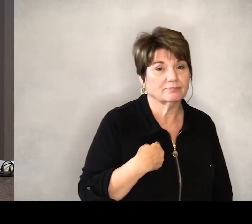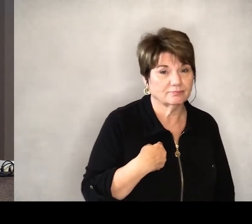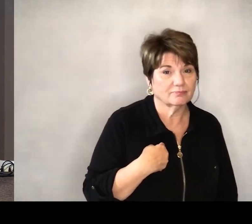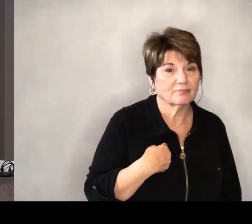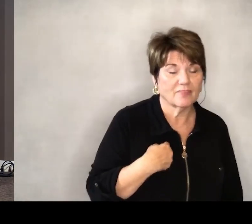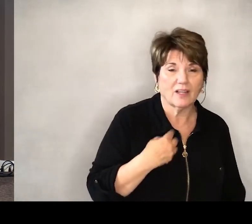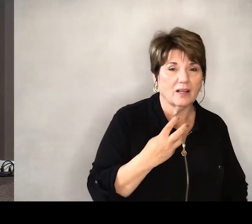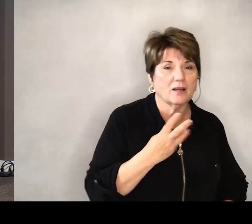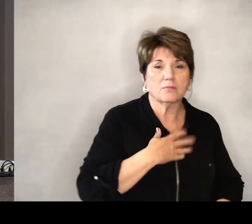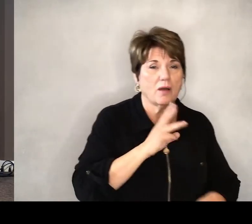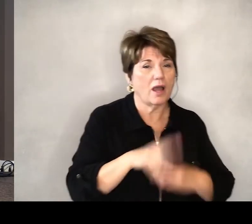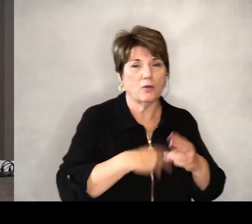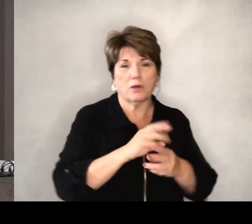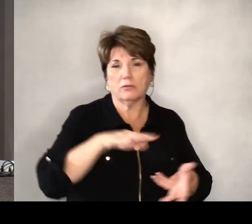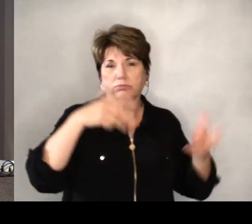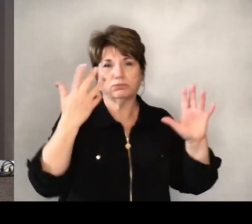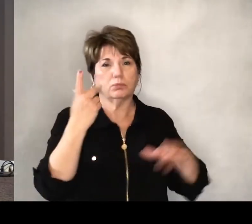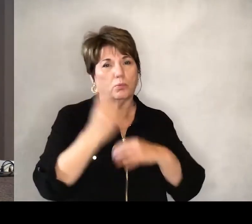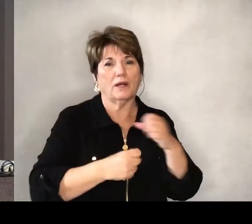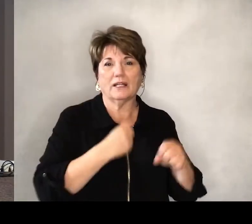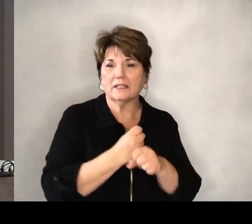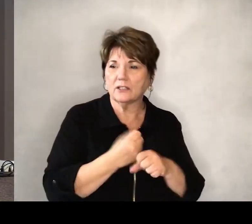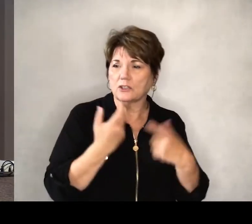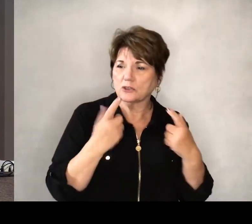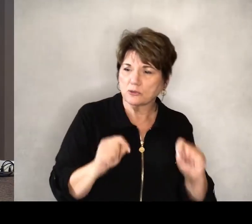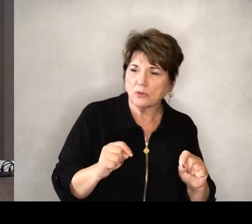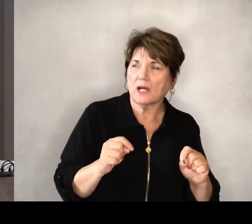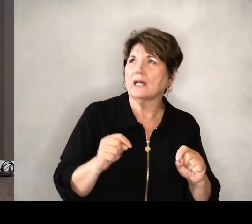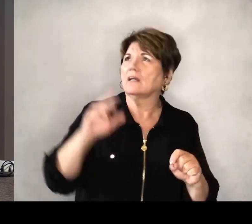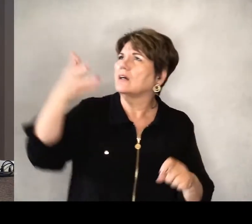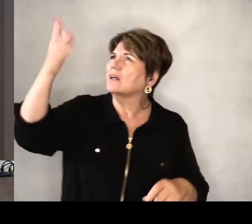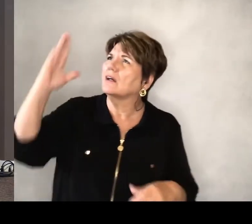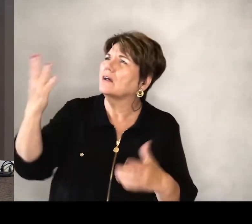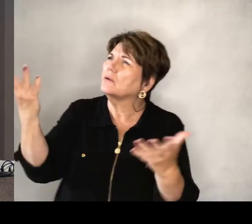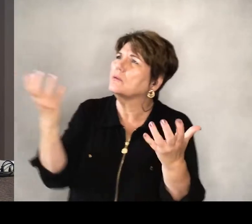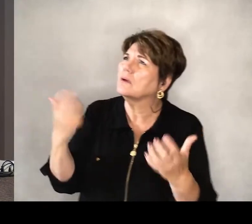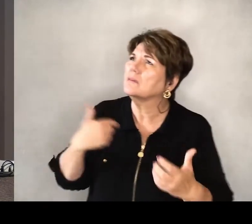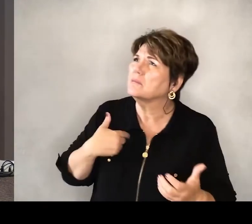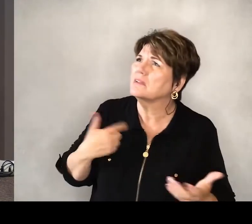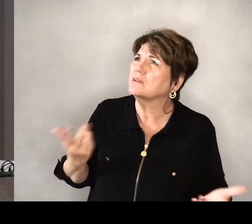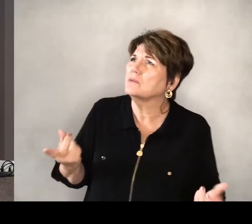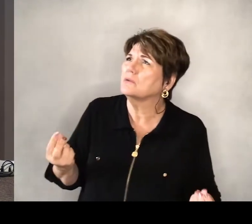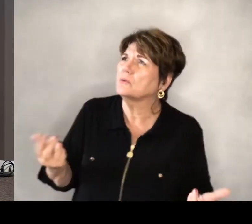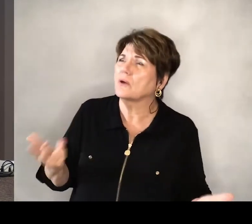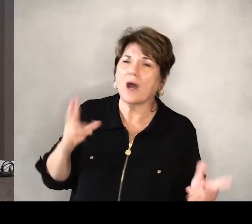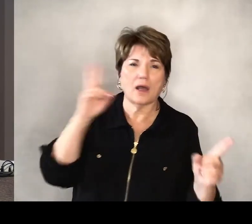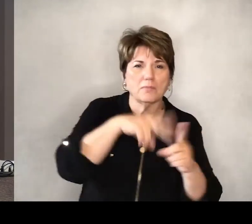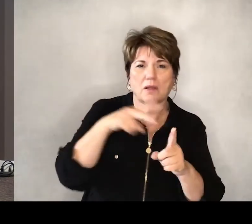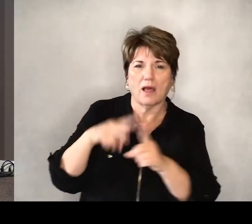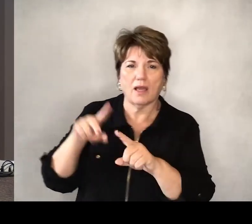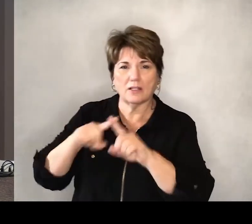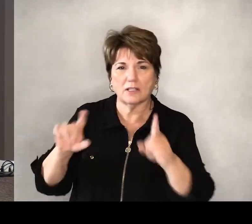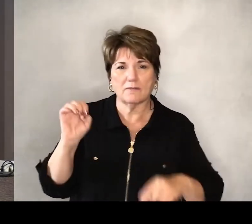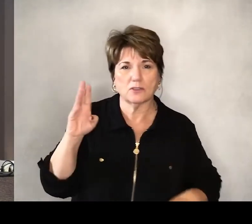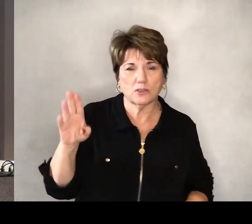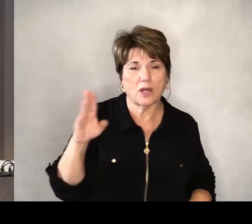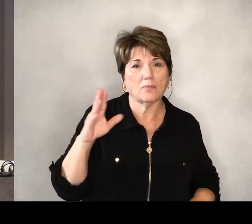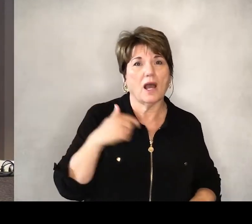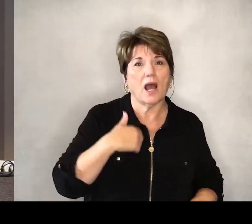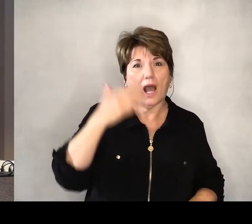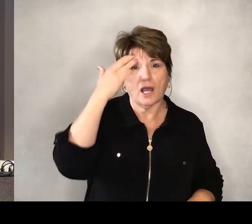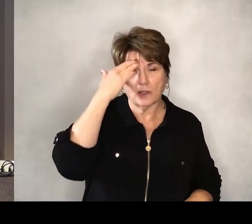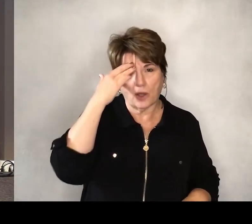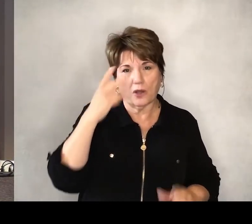World got turned upside down. I spent more than a year trying to discern what God was doing in my life. I applied for all kinds of jobs because I knew that